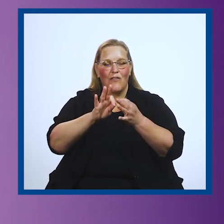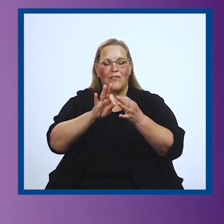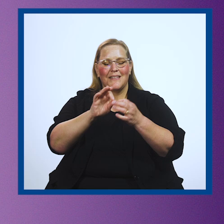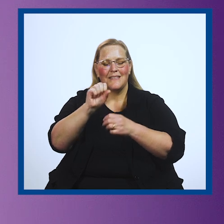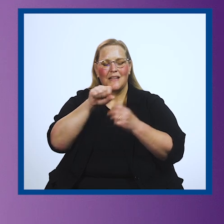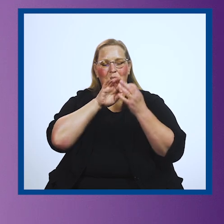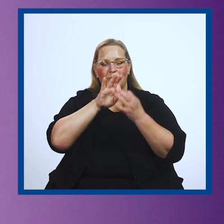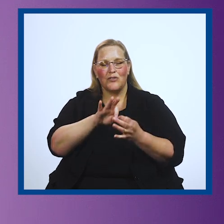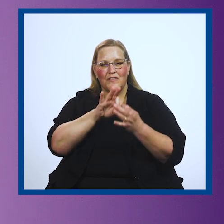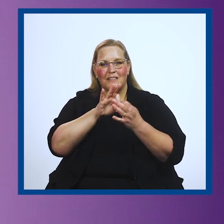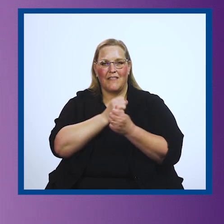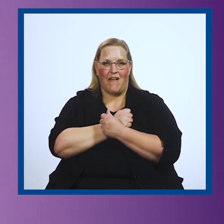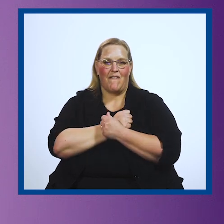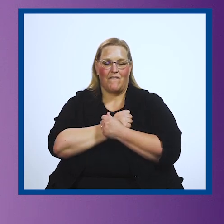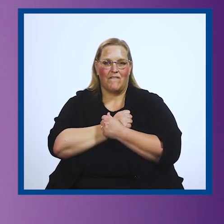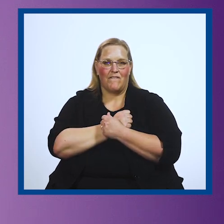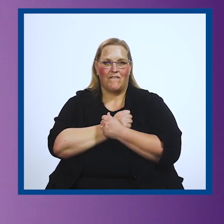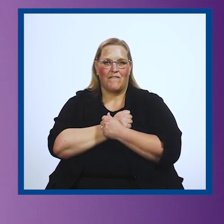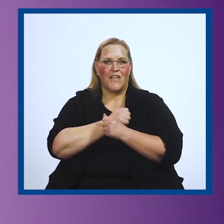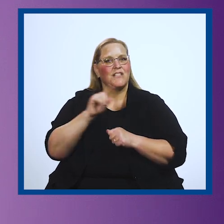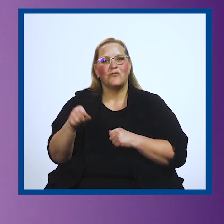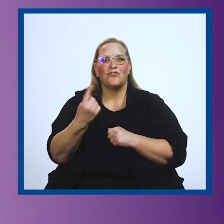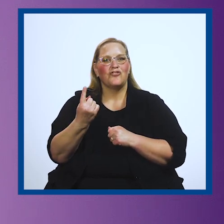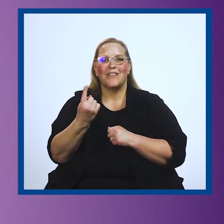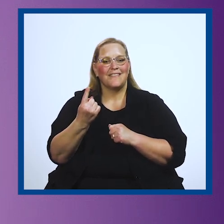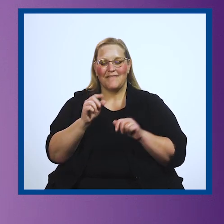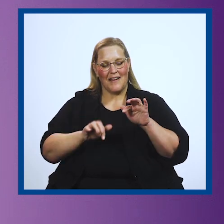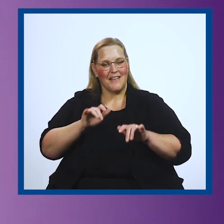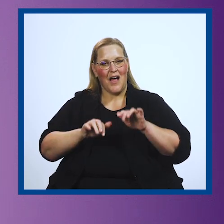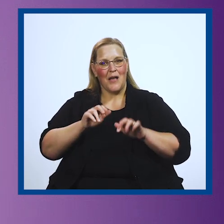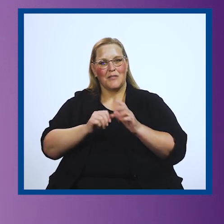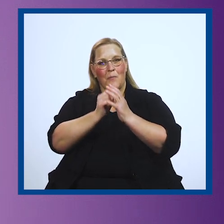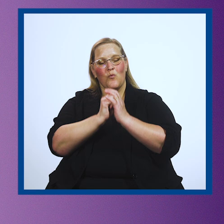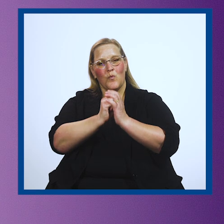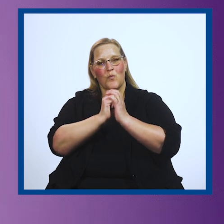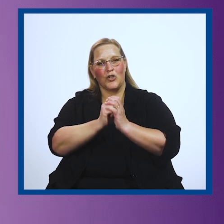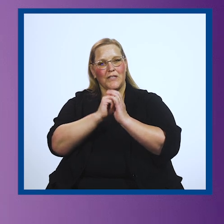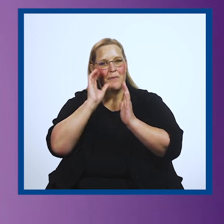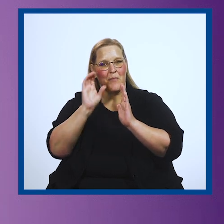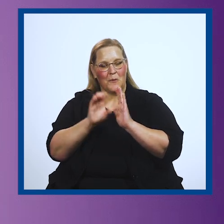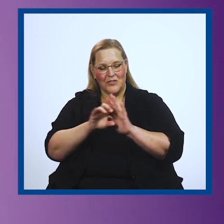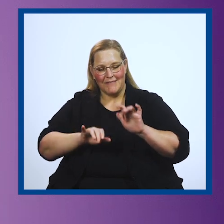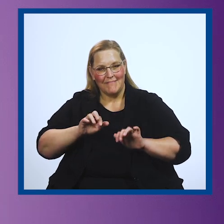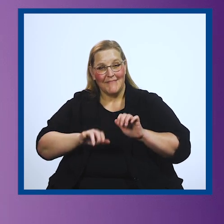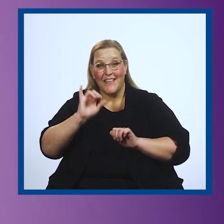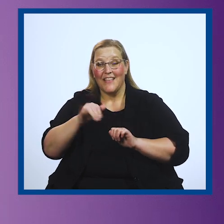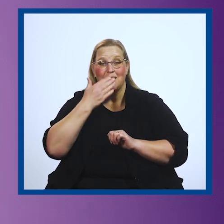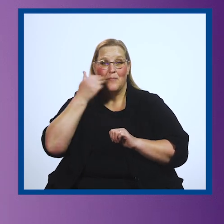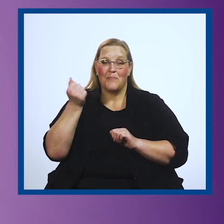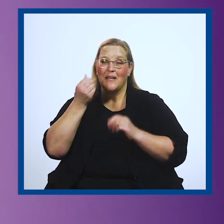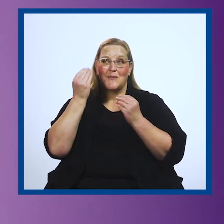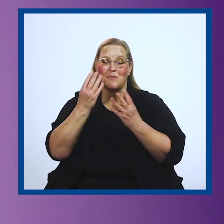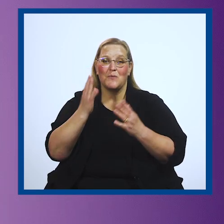yes, perfect love. Can you just throw some worship emojis down in the chat right now? Come on, that is the greatest news you are